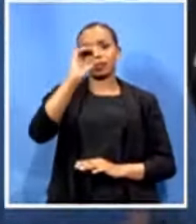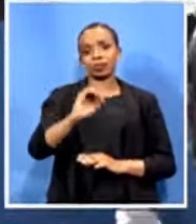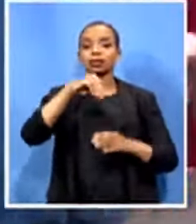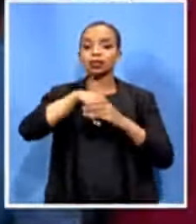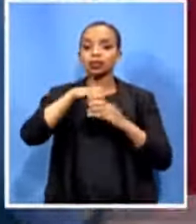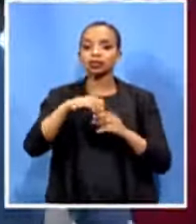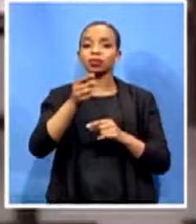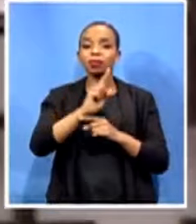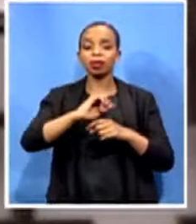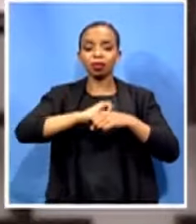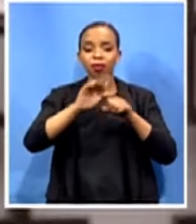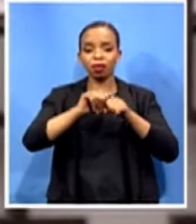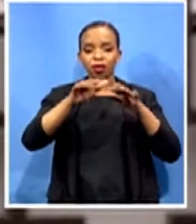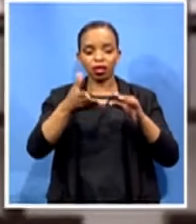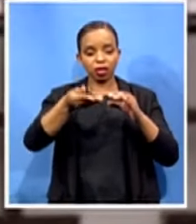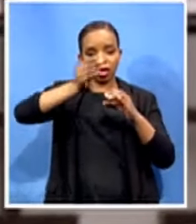$75 US.